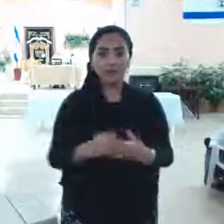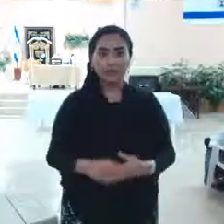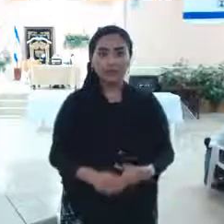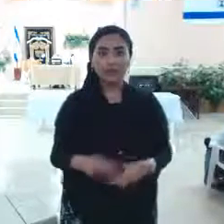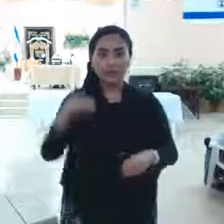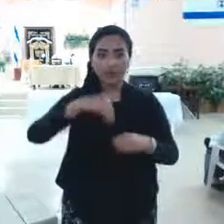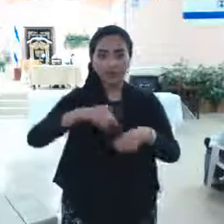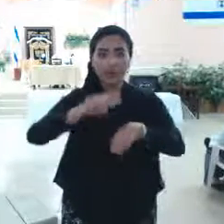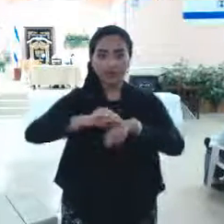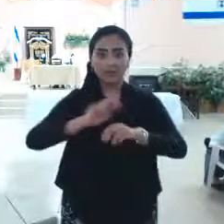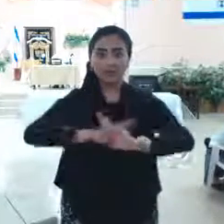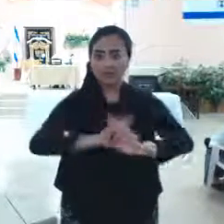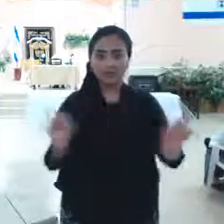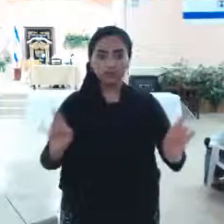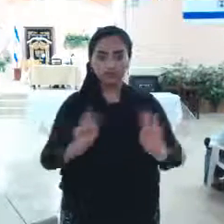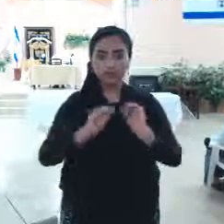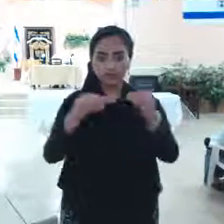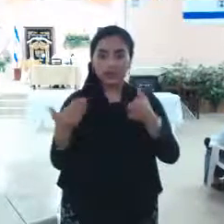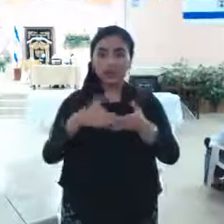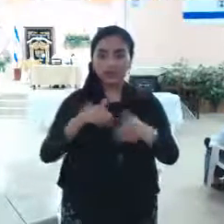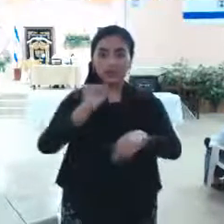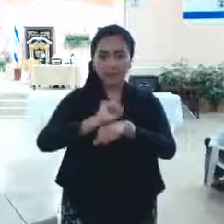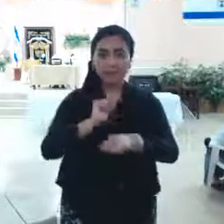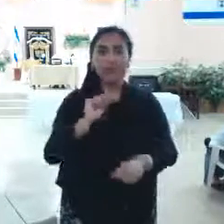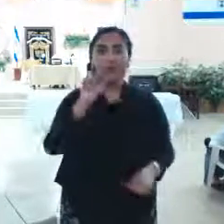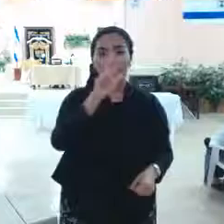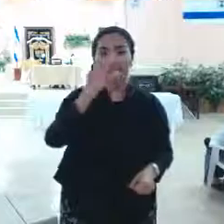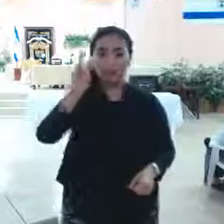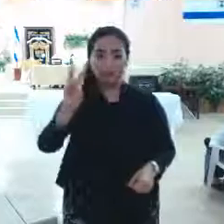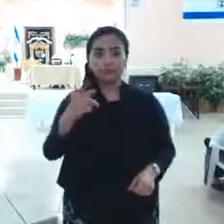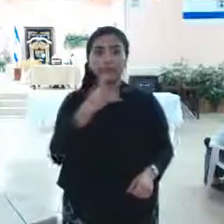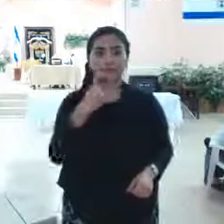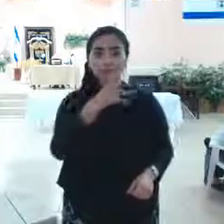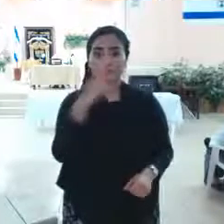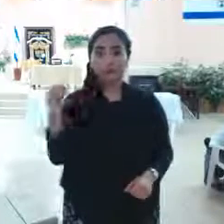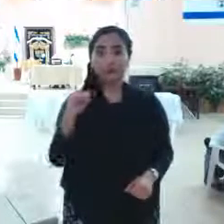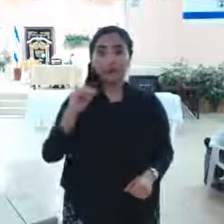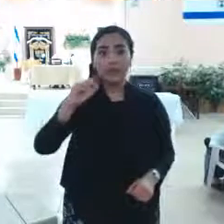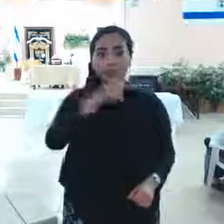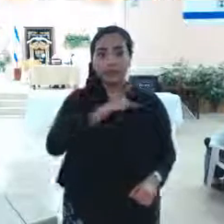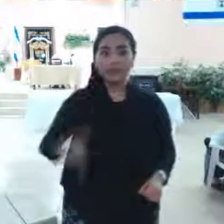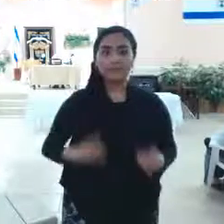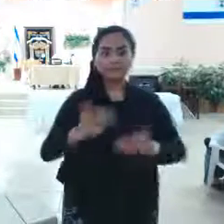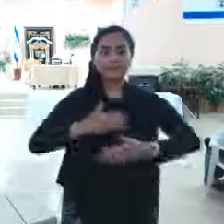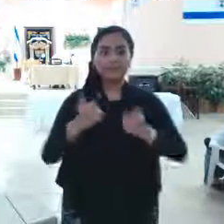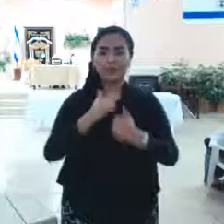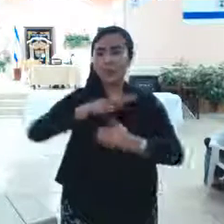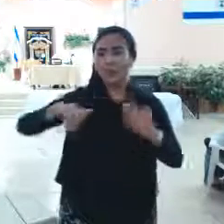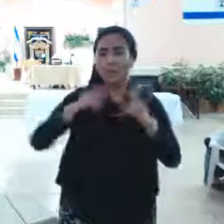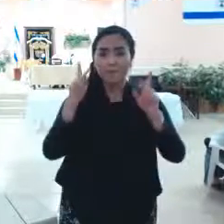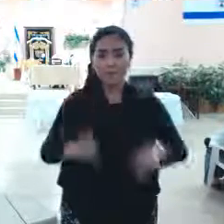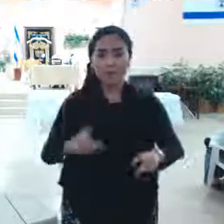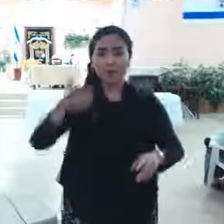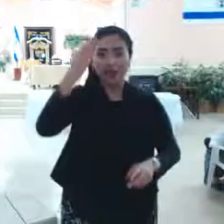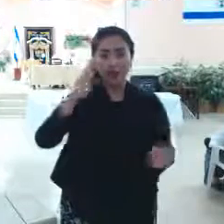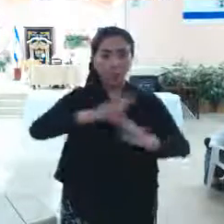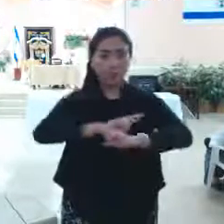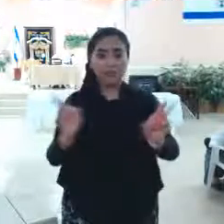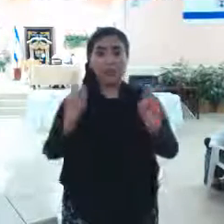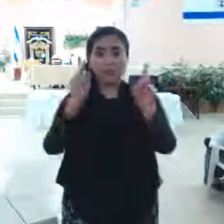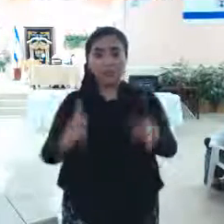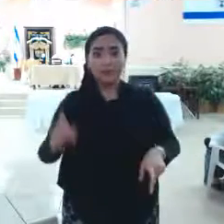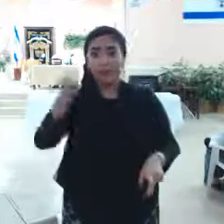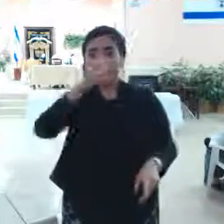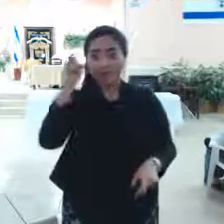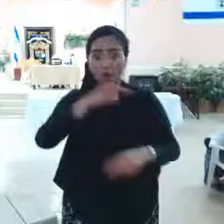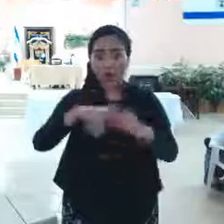servicio en el the Bet Hamikdash, service en in the el Beit templo. HaMikdash in the temple. 36. Y 36. se alegró Ezequías con todo el pueblo de que Elohim hubiese preparado al pueblo,